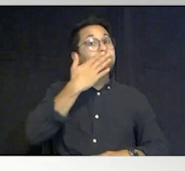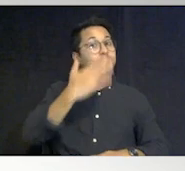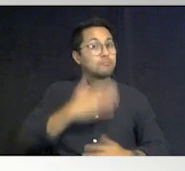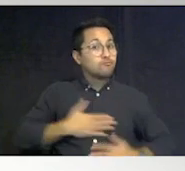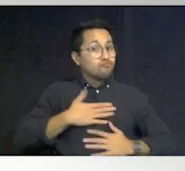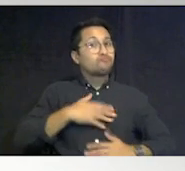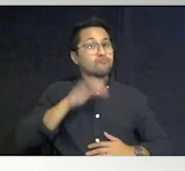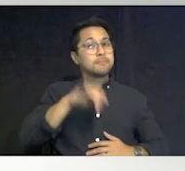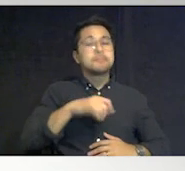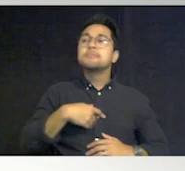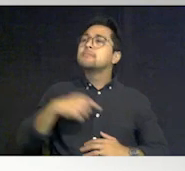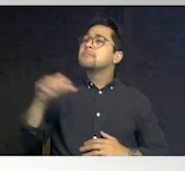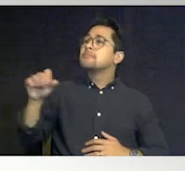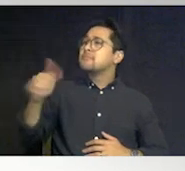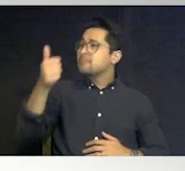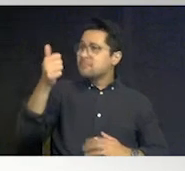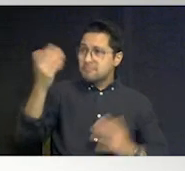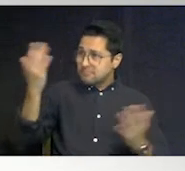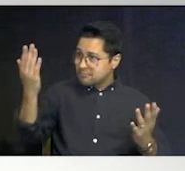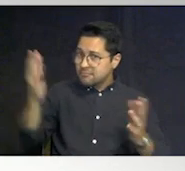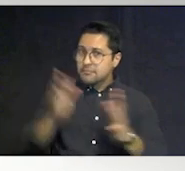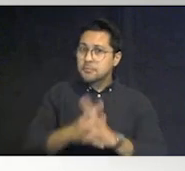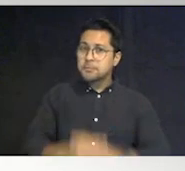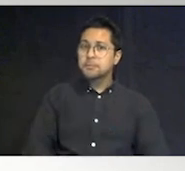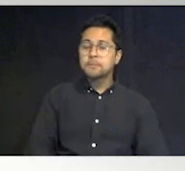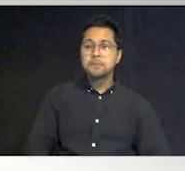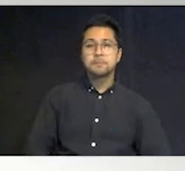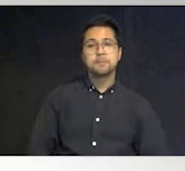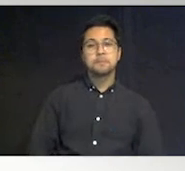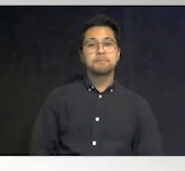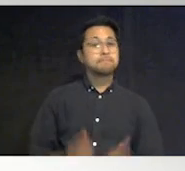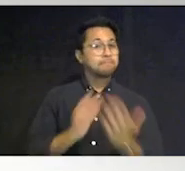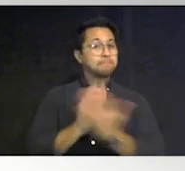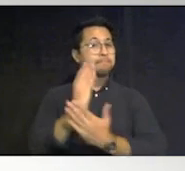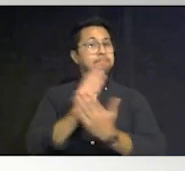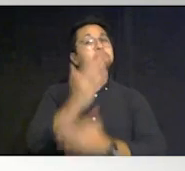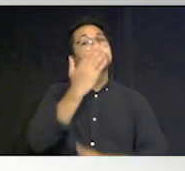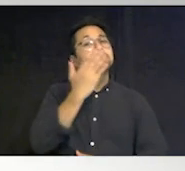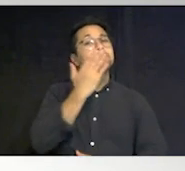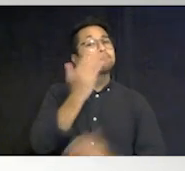it. Anybody else? All right. Well, thank you so much.